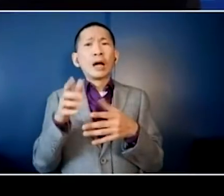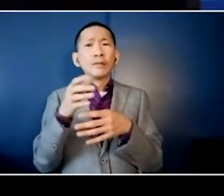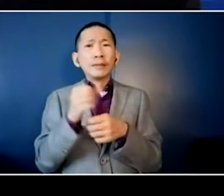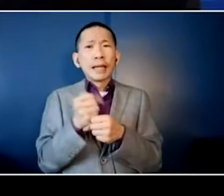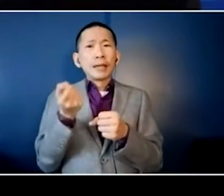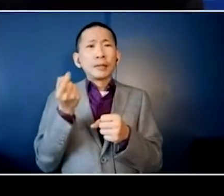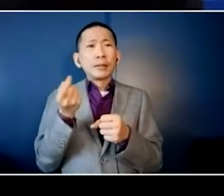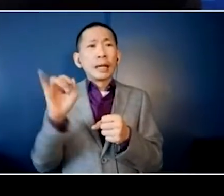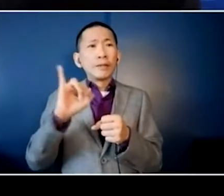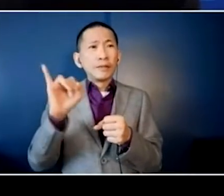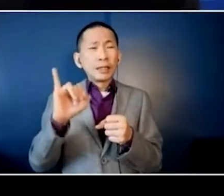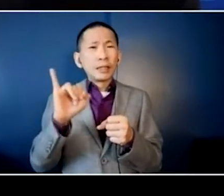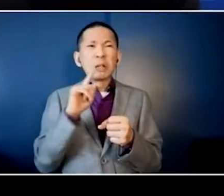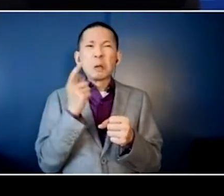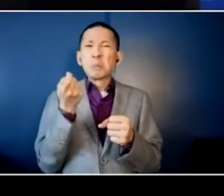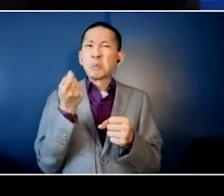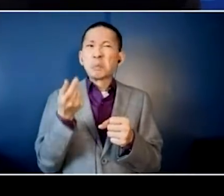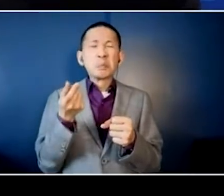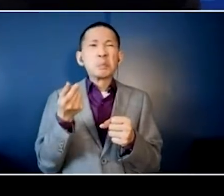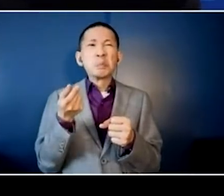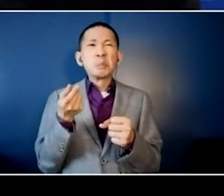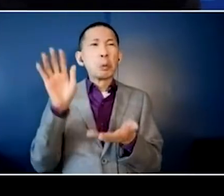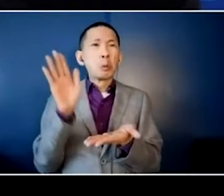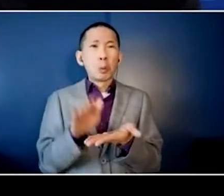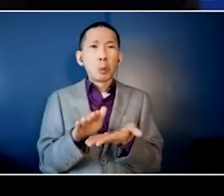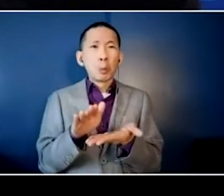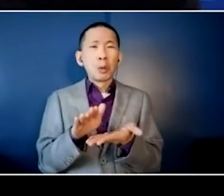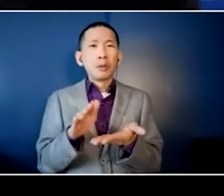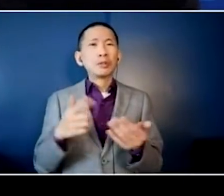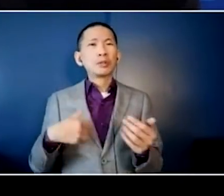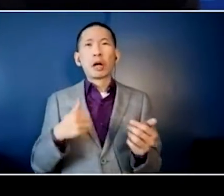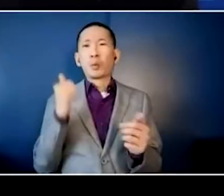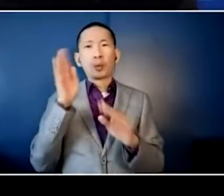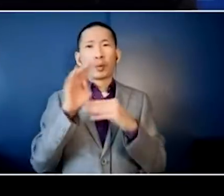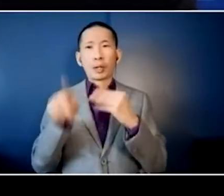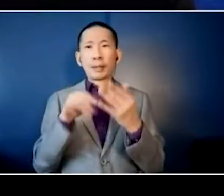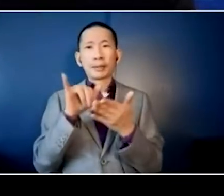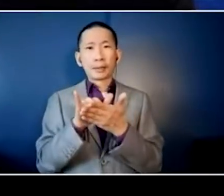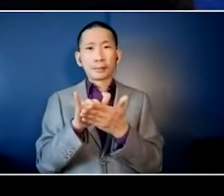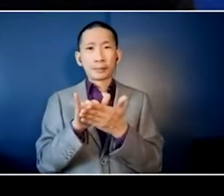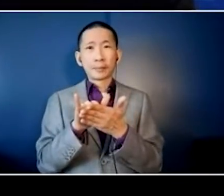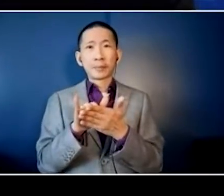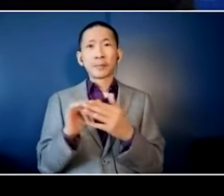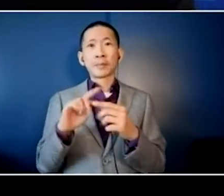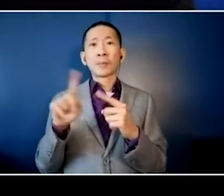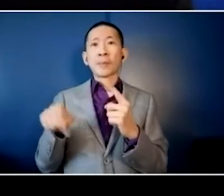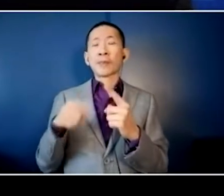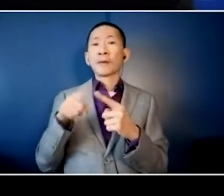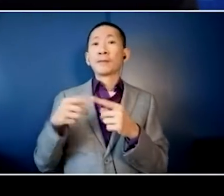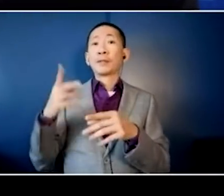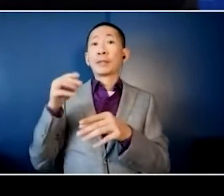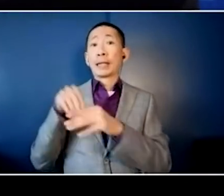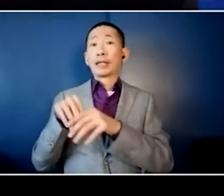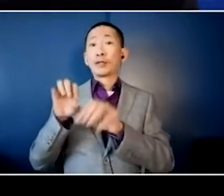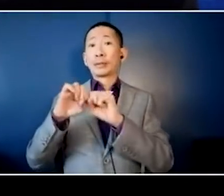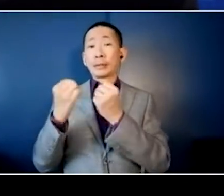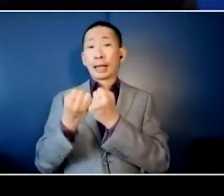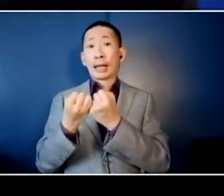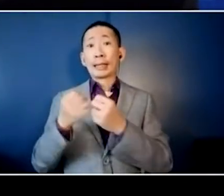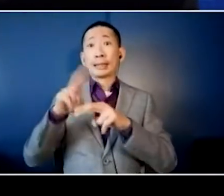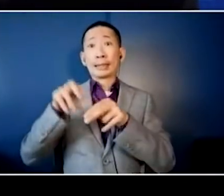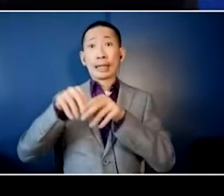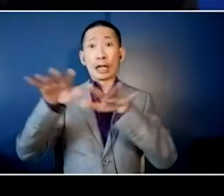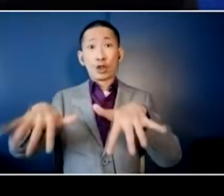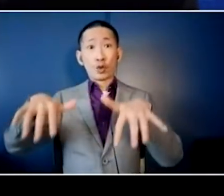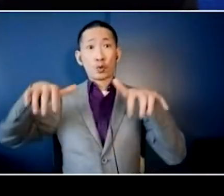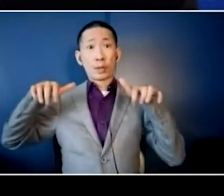infected are very, very, very, very low. So I wouldn't worry about that. But when you get into society, sitting in a crowd, you